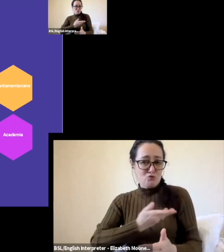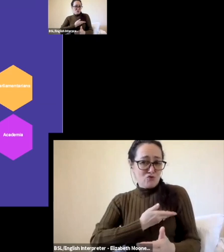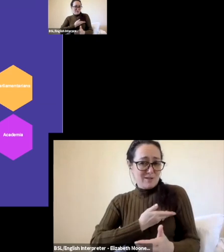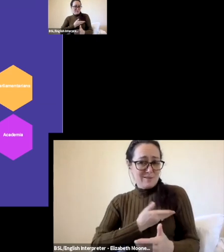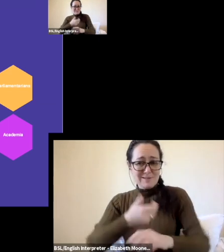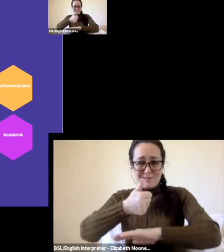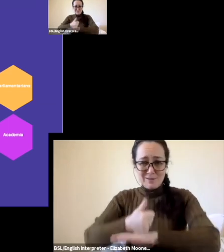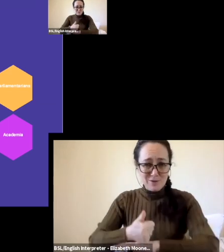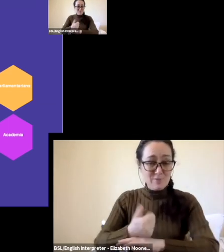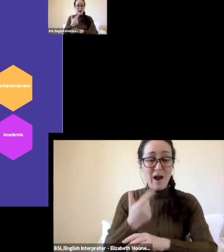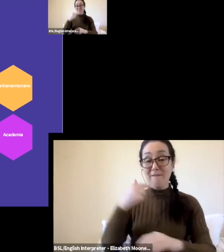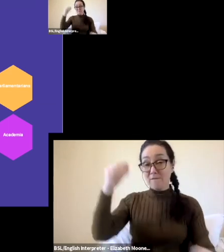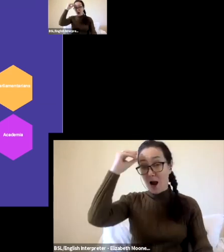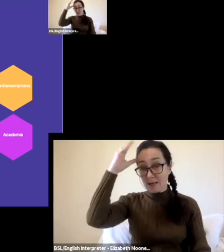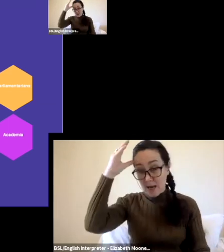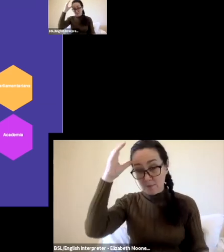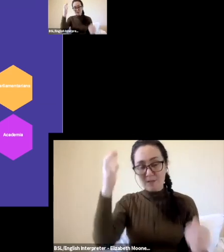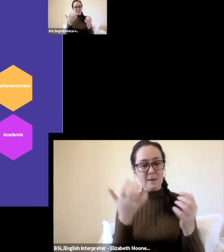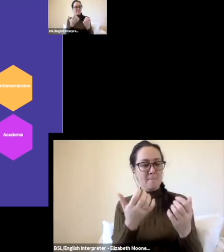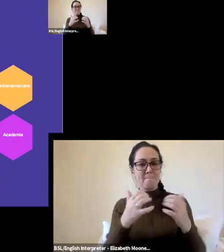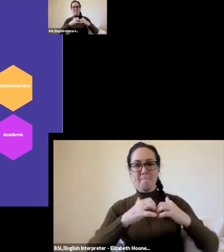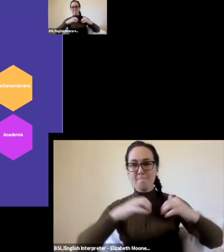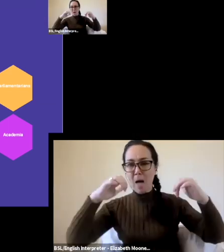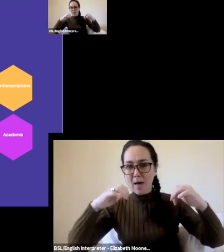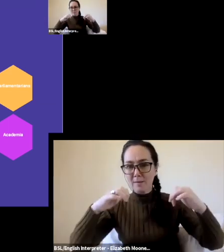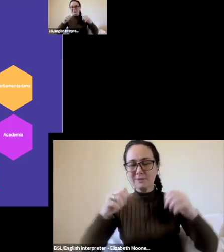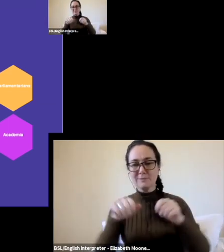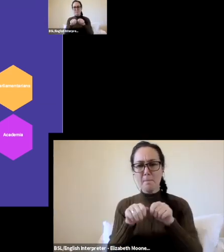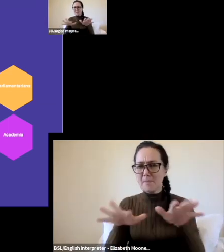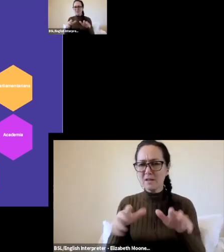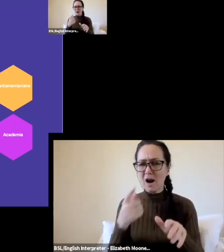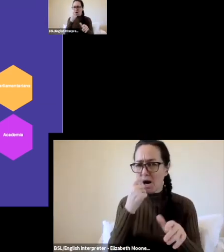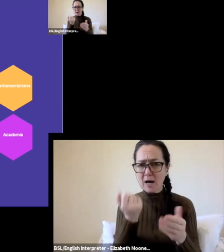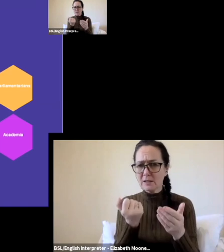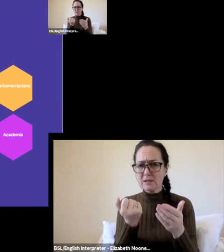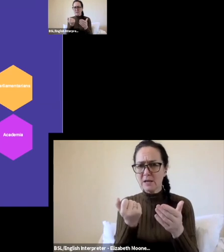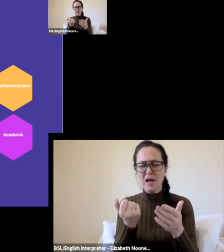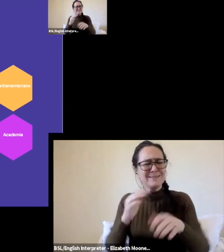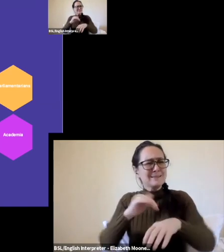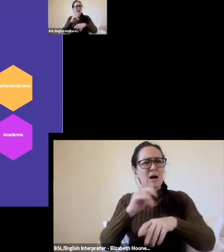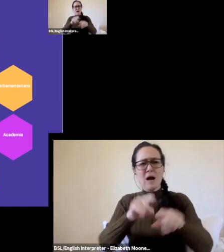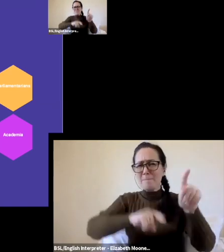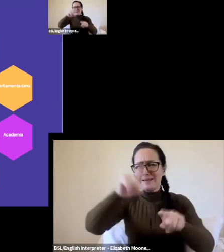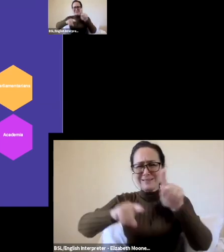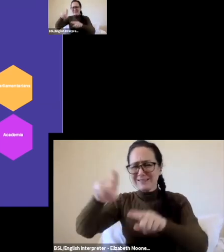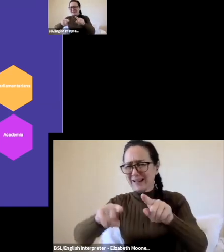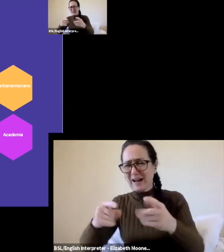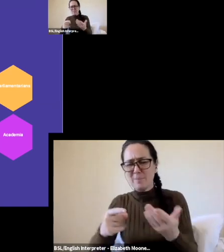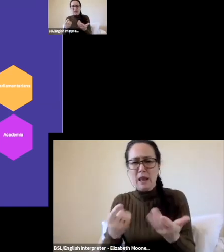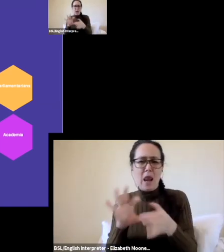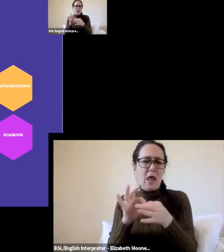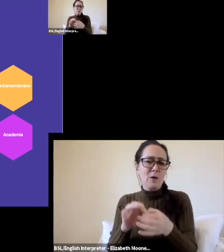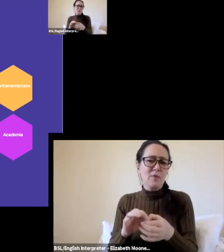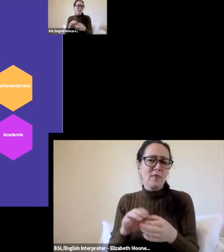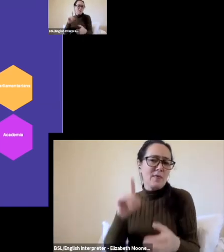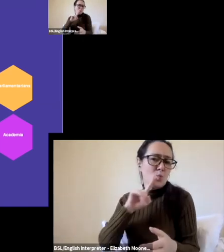also academia, parliamentarians, media, any type of association, feminist association,